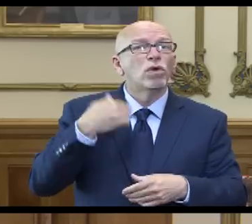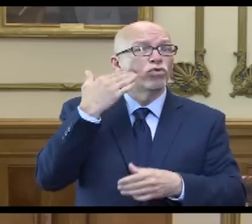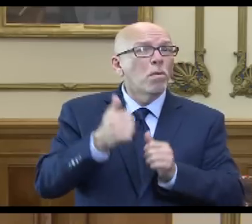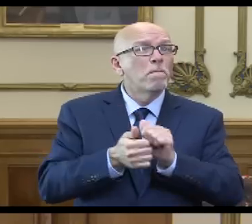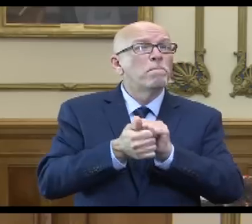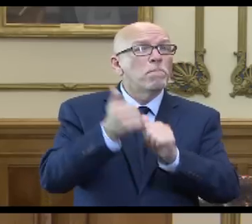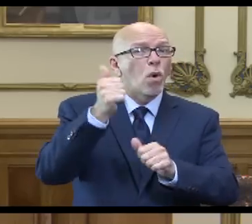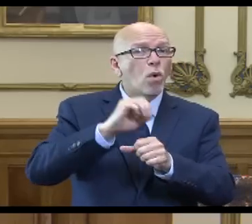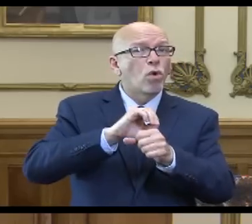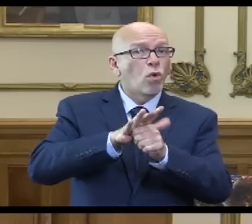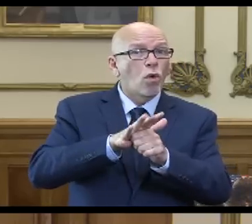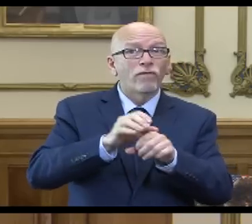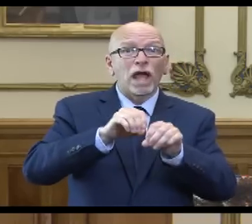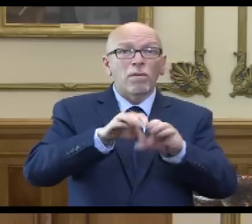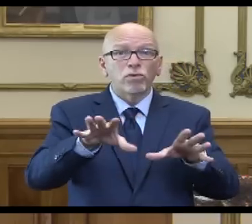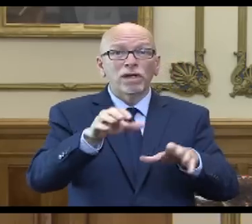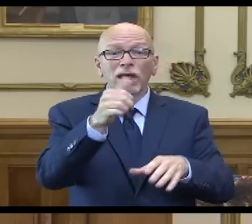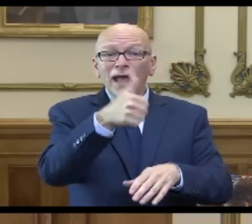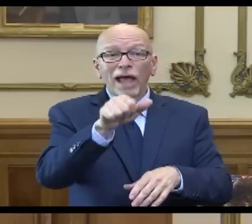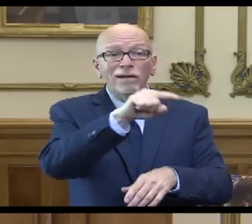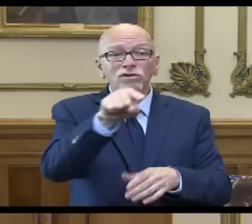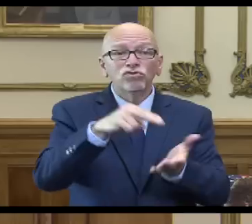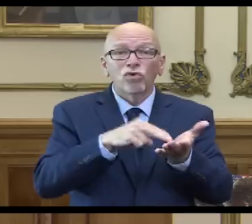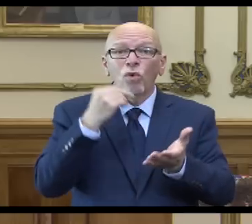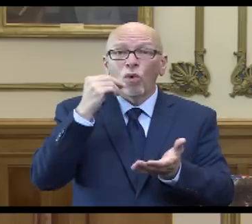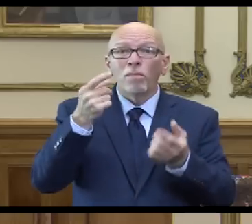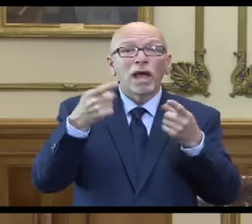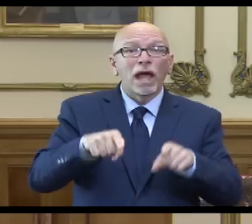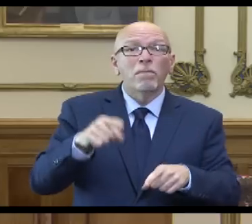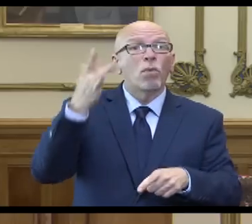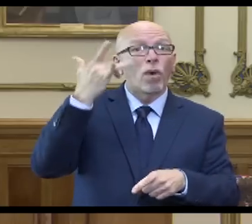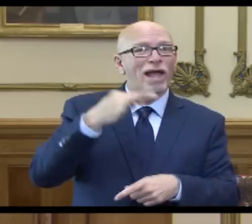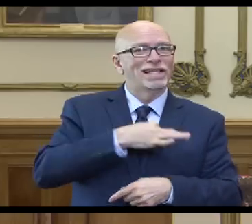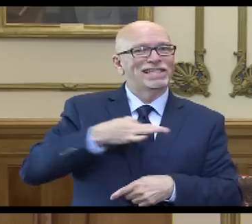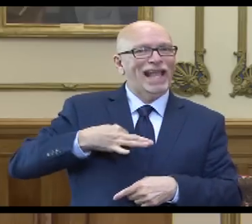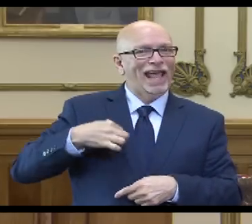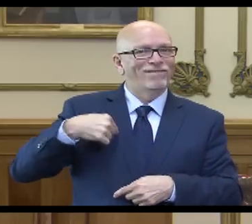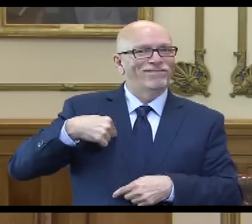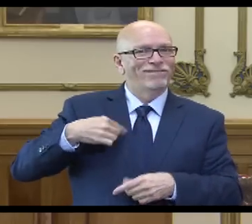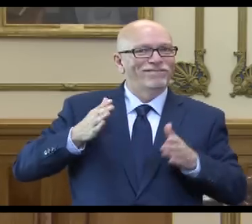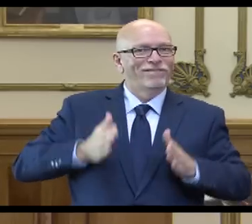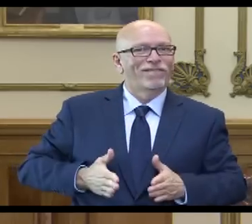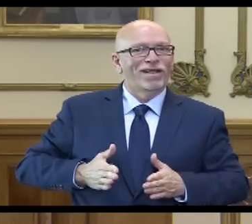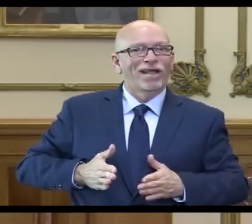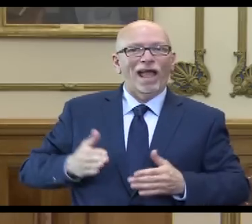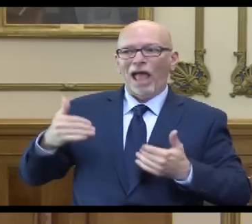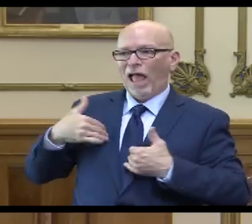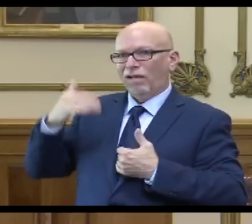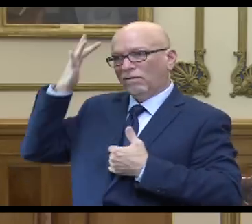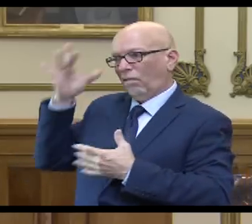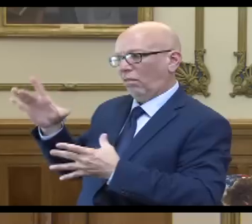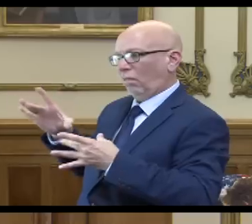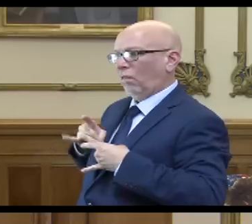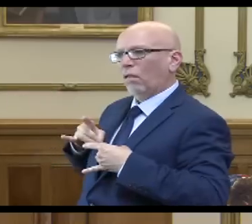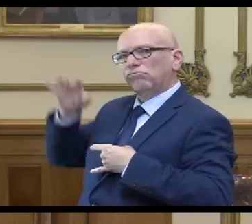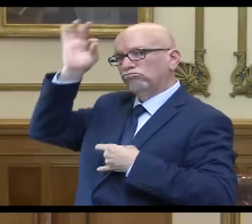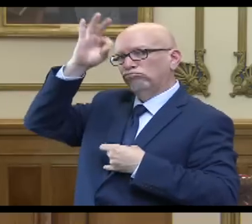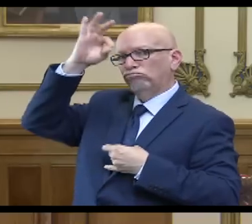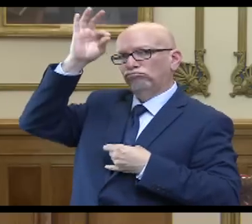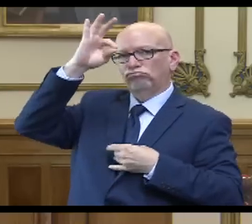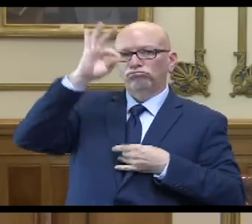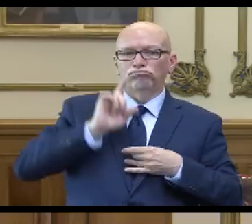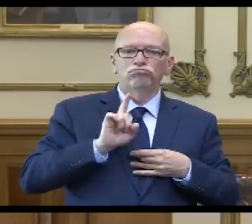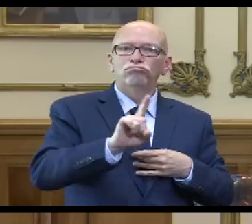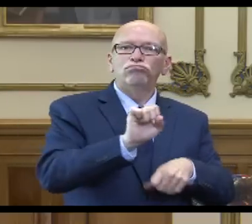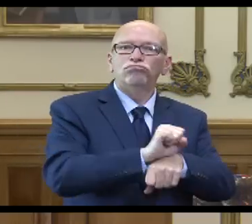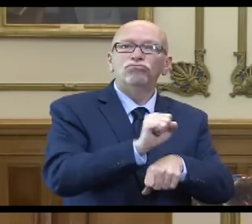of COVID-19 outbreaks in long-term care facilities occur when a staff member contracts the virus and unknowingly